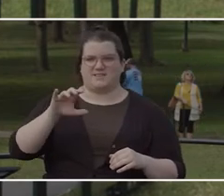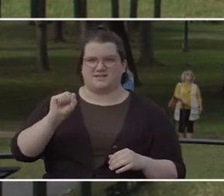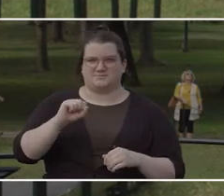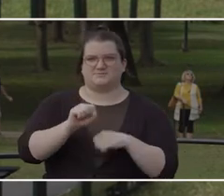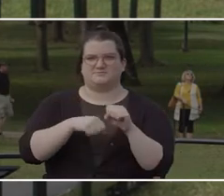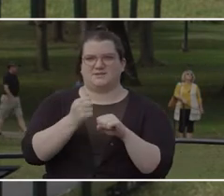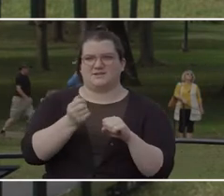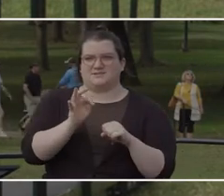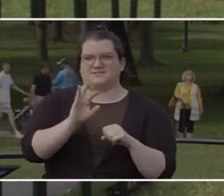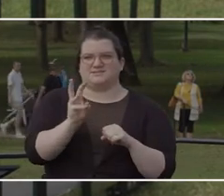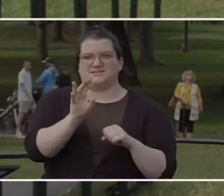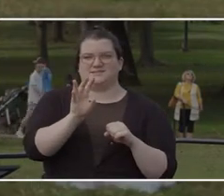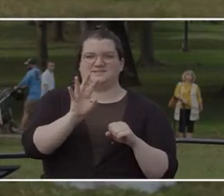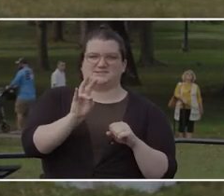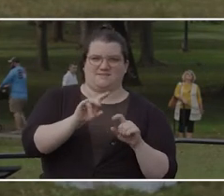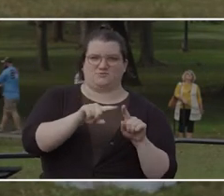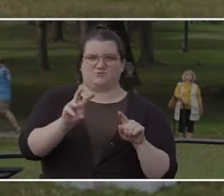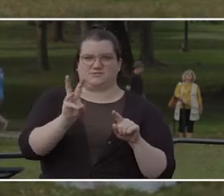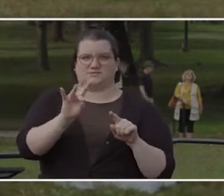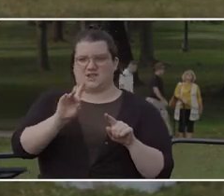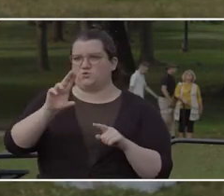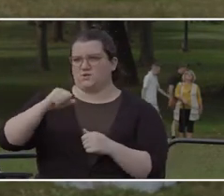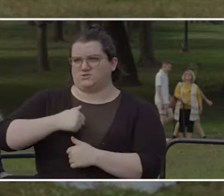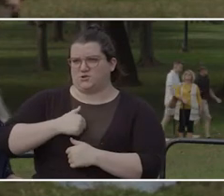1967-1968, U.S. Army.